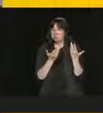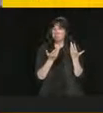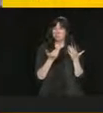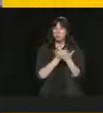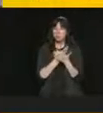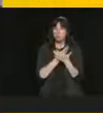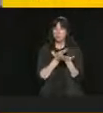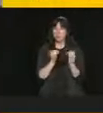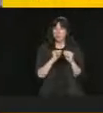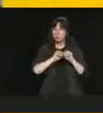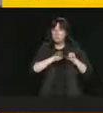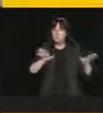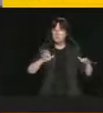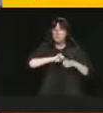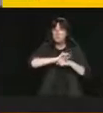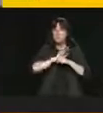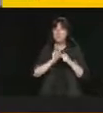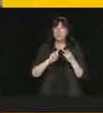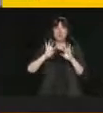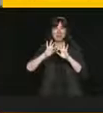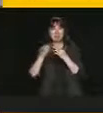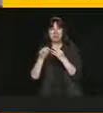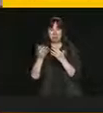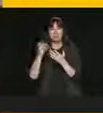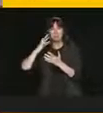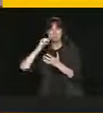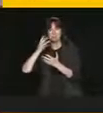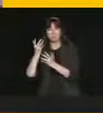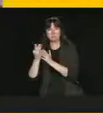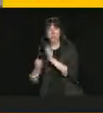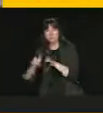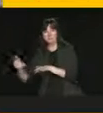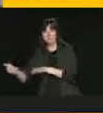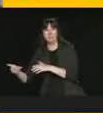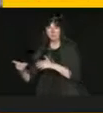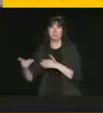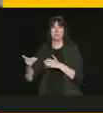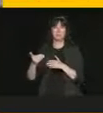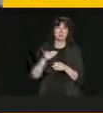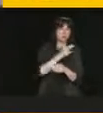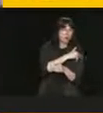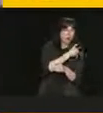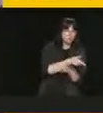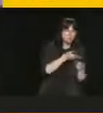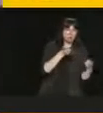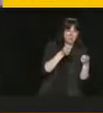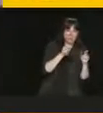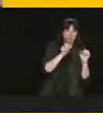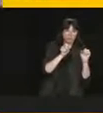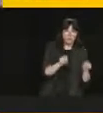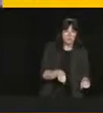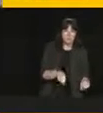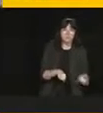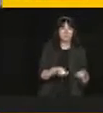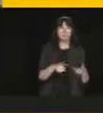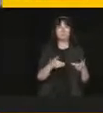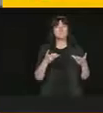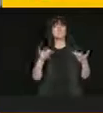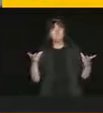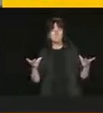we'll have, how many families will be mourning, whether our healthcare system will be able to cope. All of